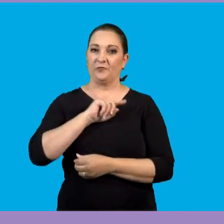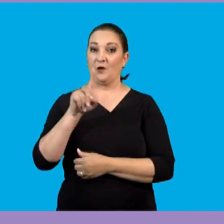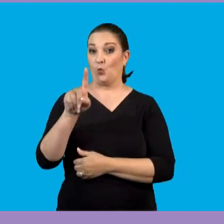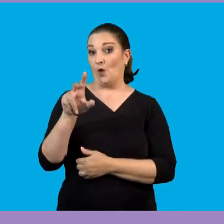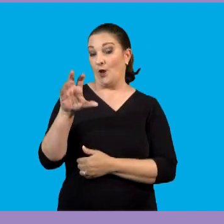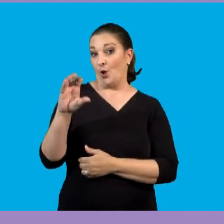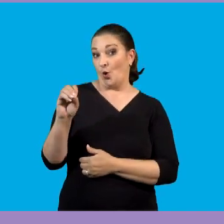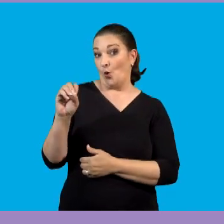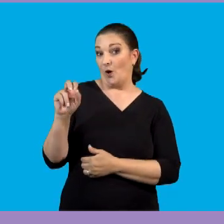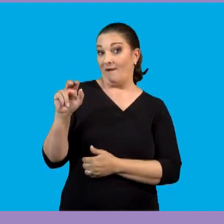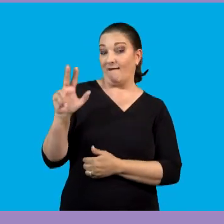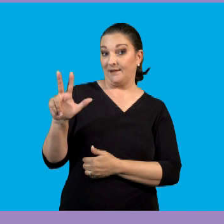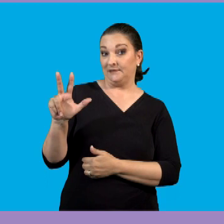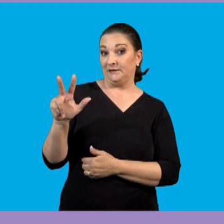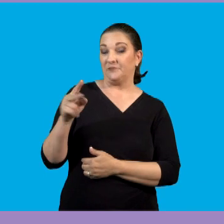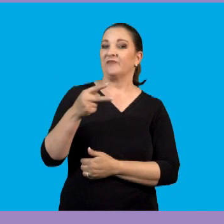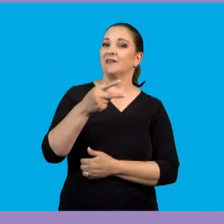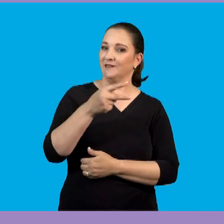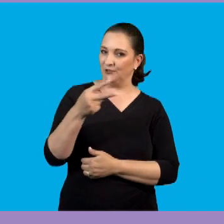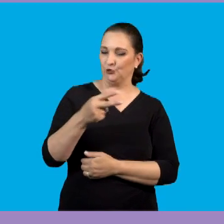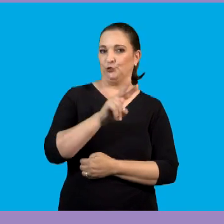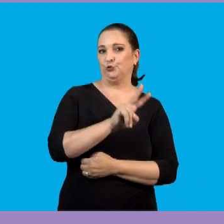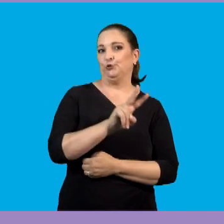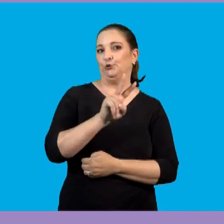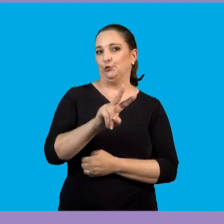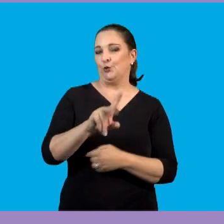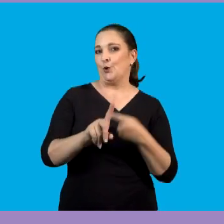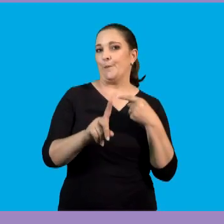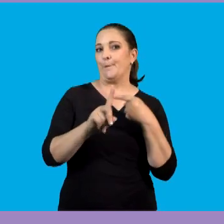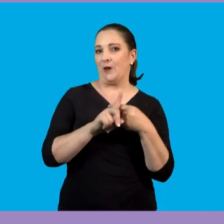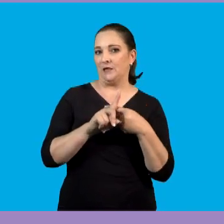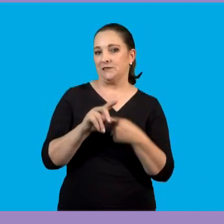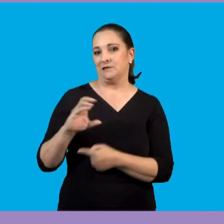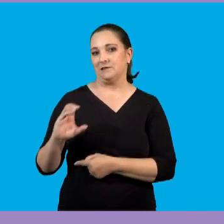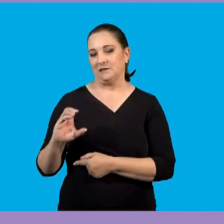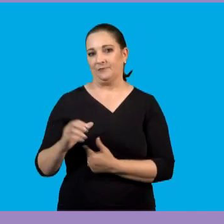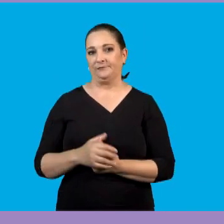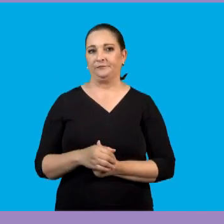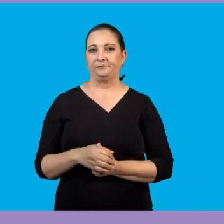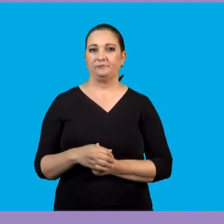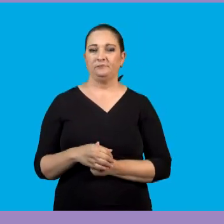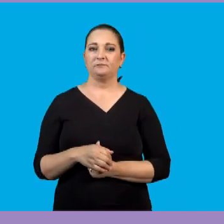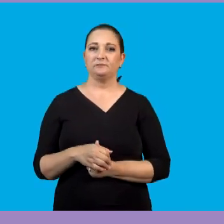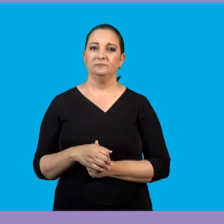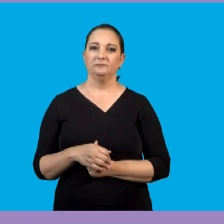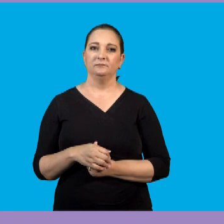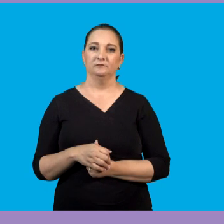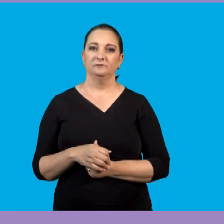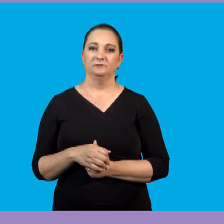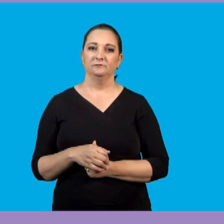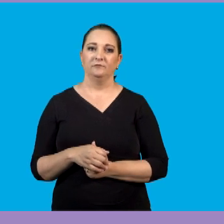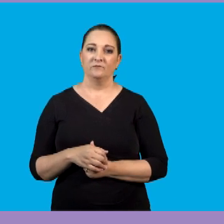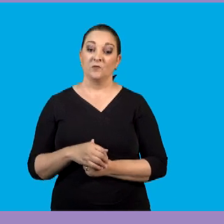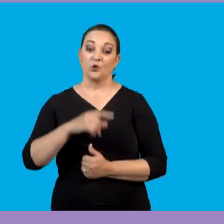108 degrees is equals to 22 degrees plus angle C, because those